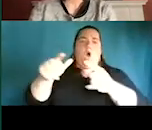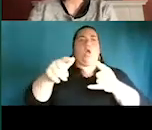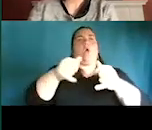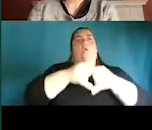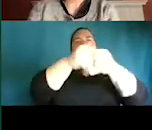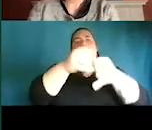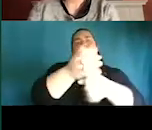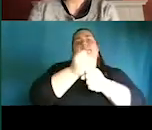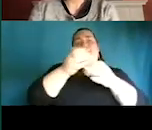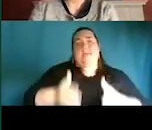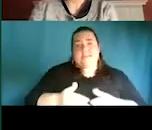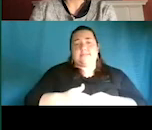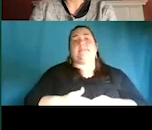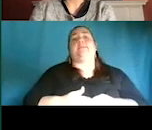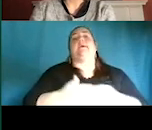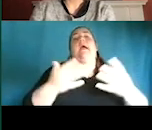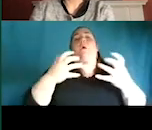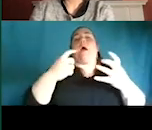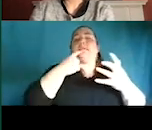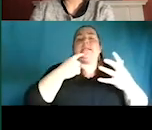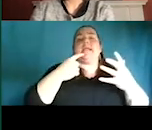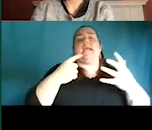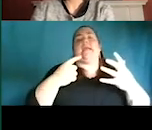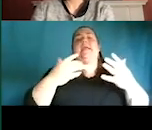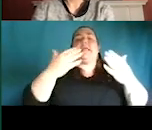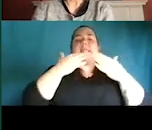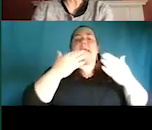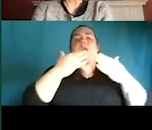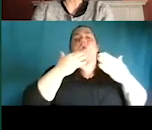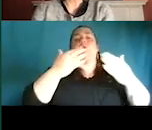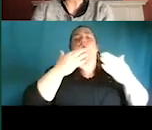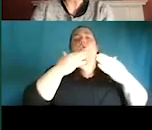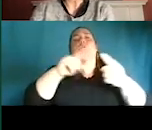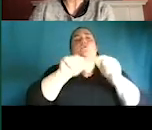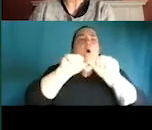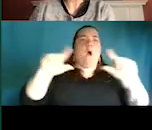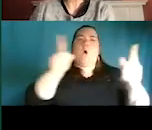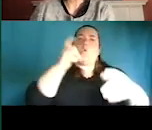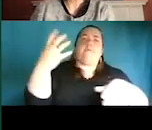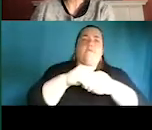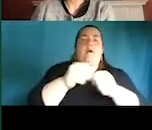the important work of these 52 Brown instructors. Thank you and have a good night.